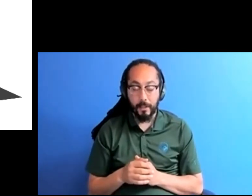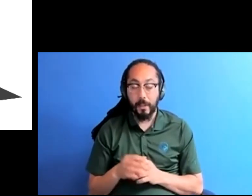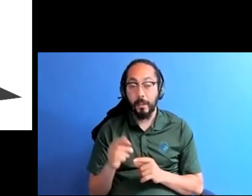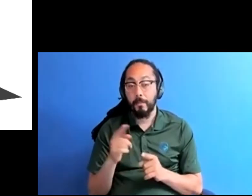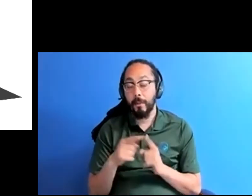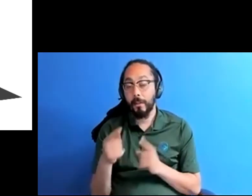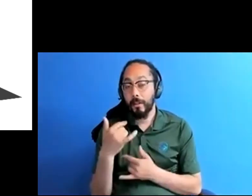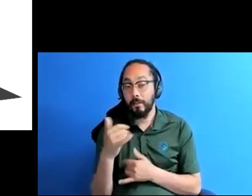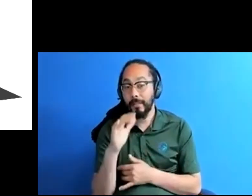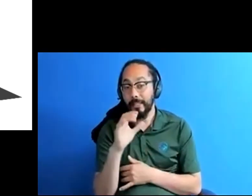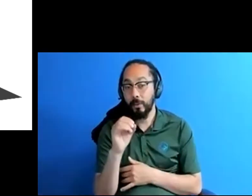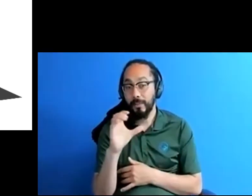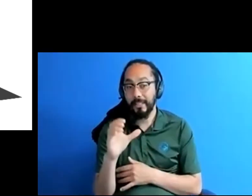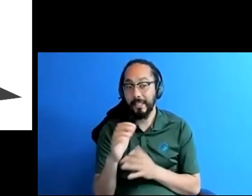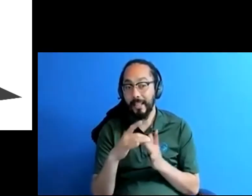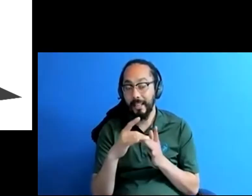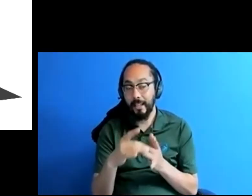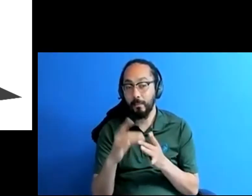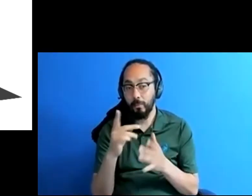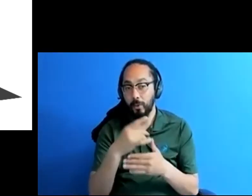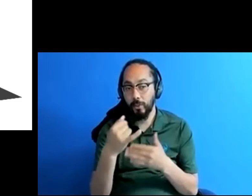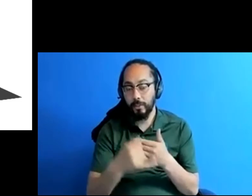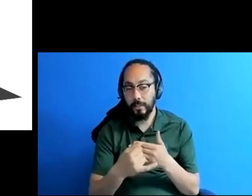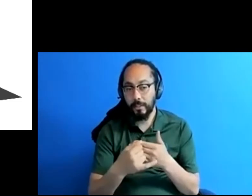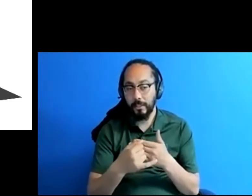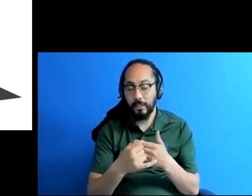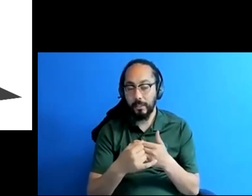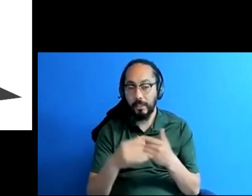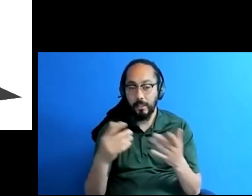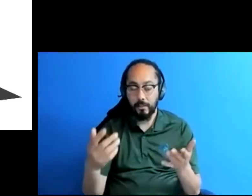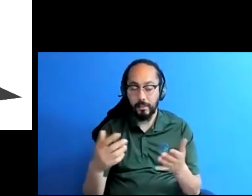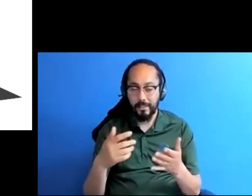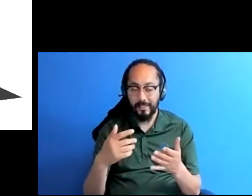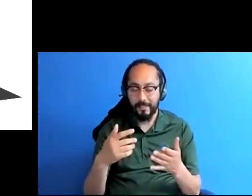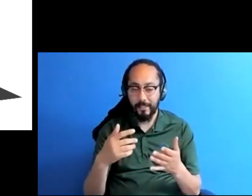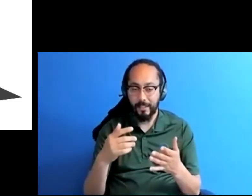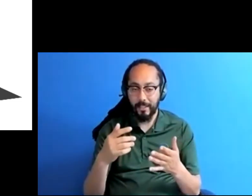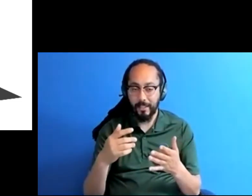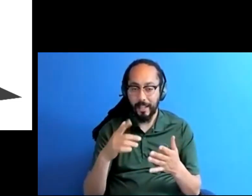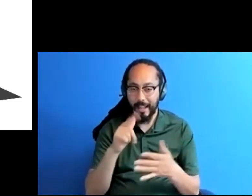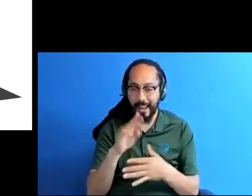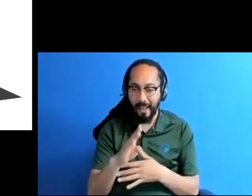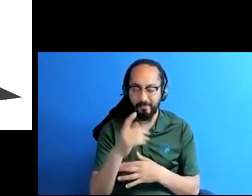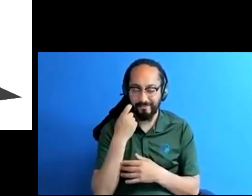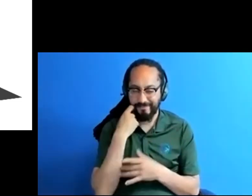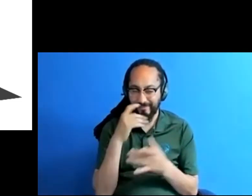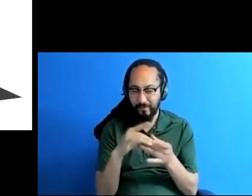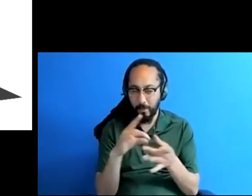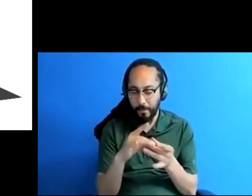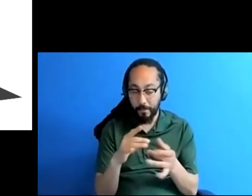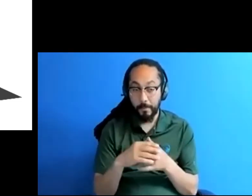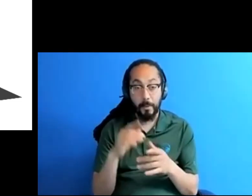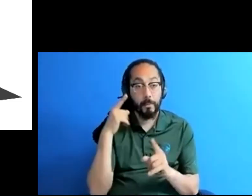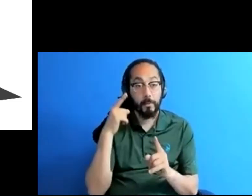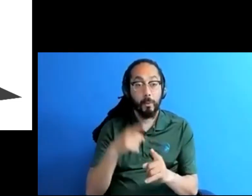which is the Performing Arts Digital Lab, or PADL, which Amy spoke about. And the idea is to create these labs of